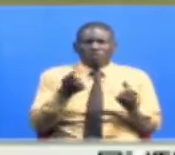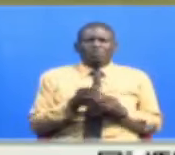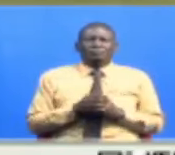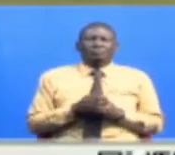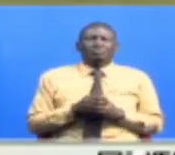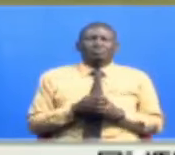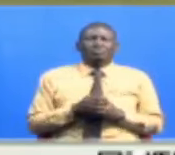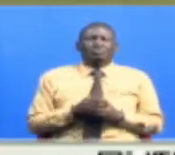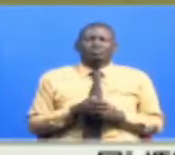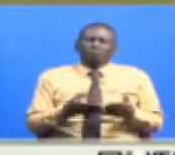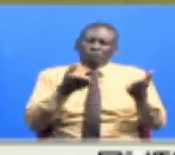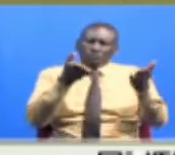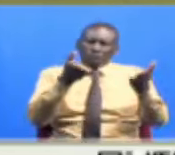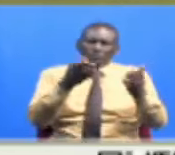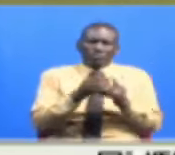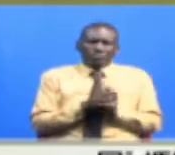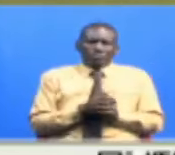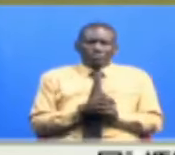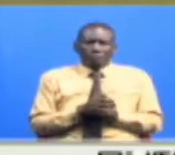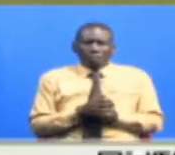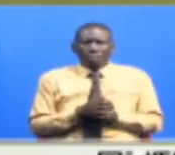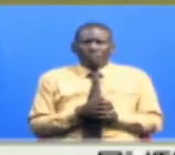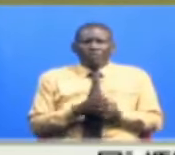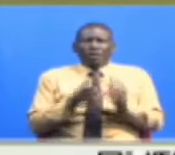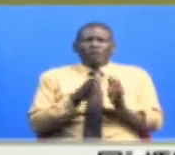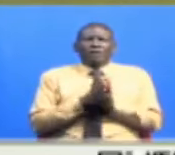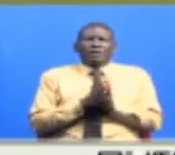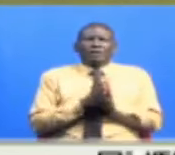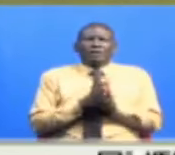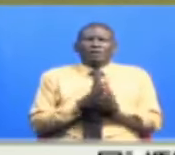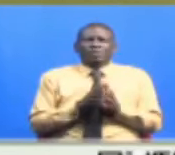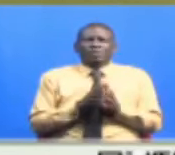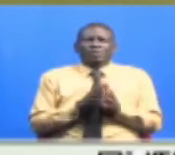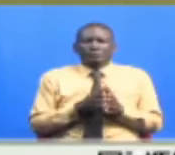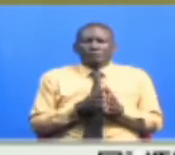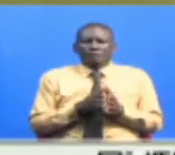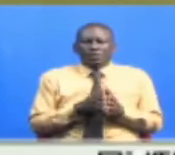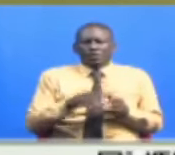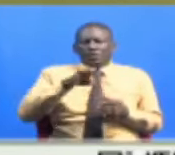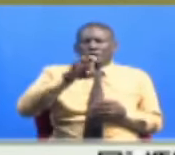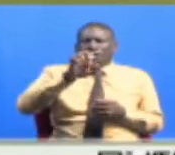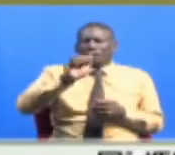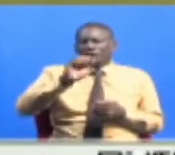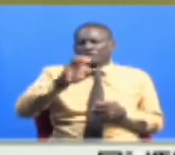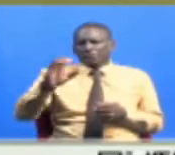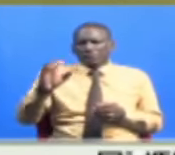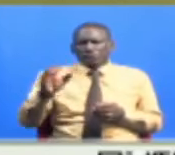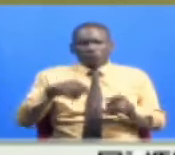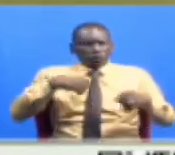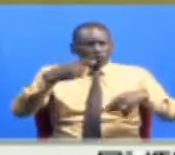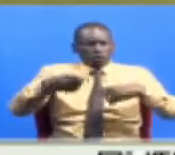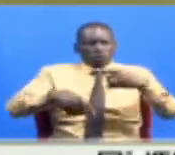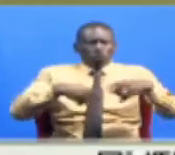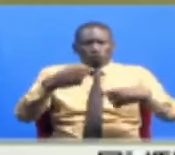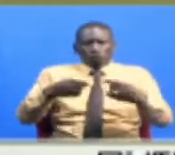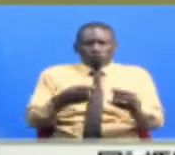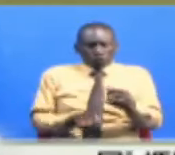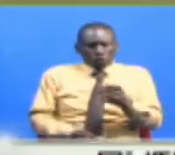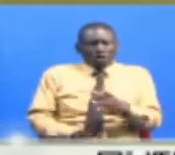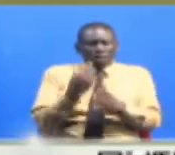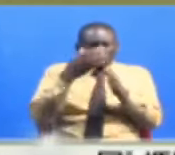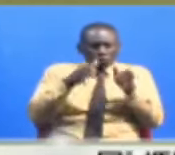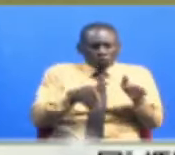counties remains, and ESCC continues